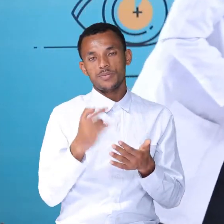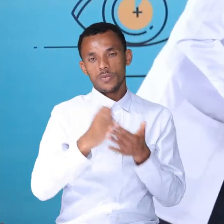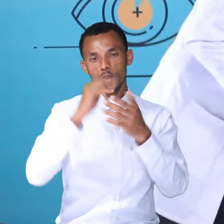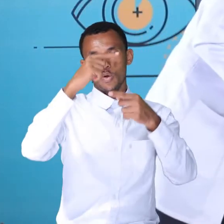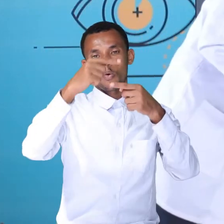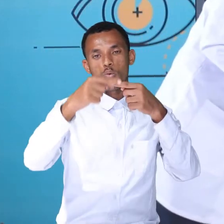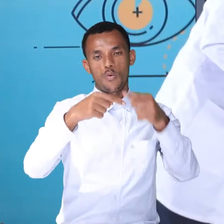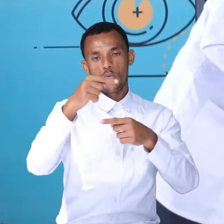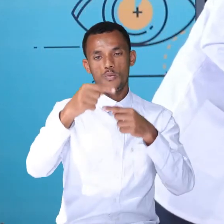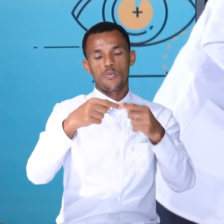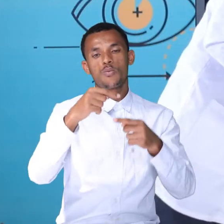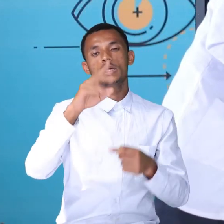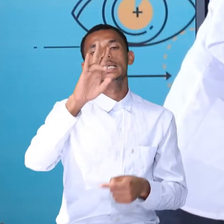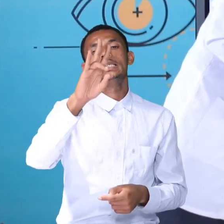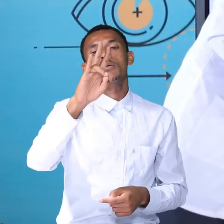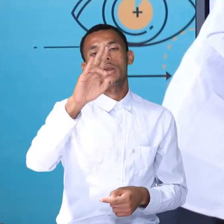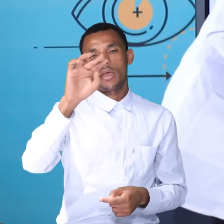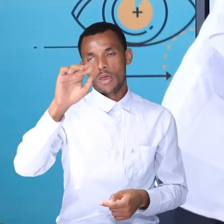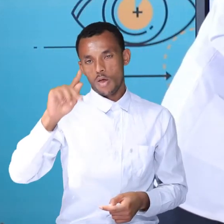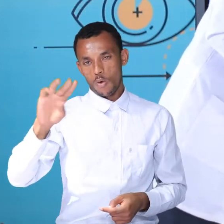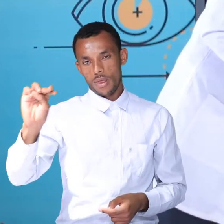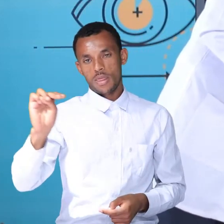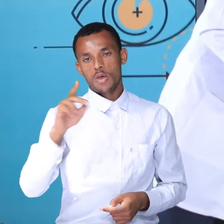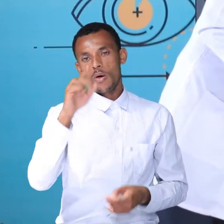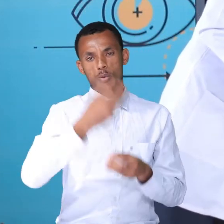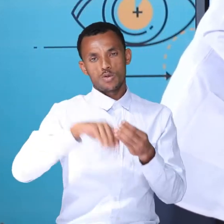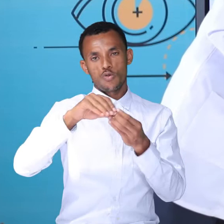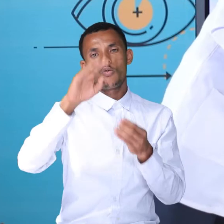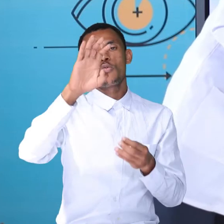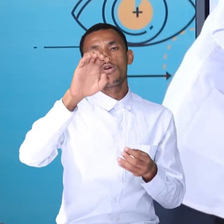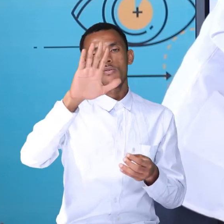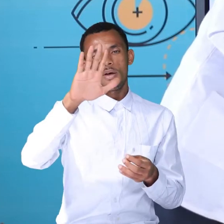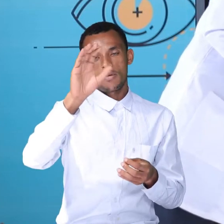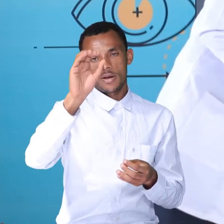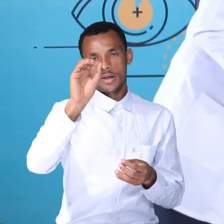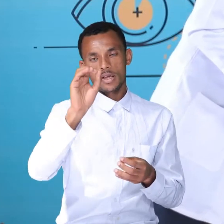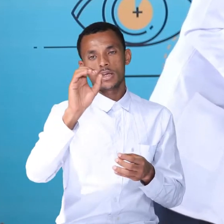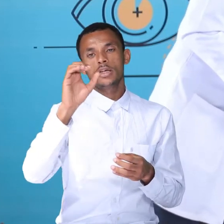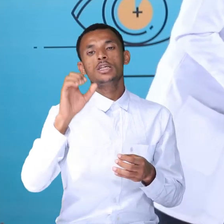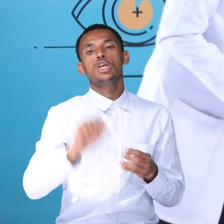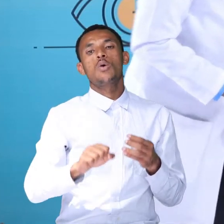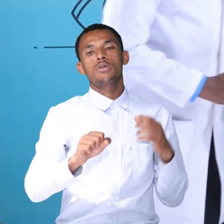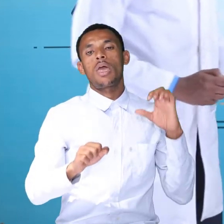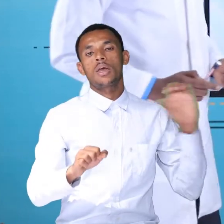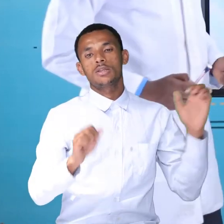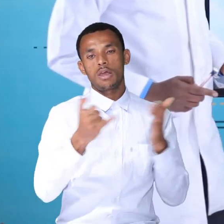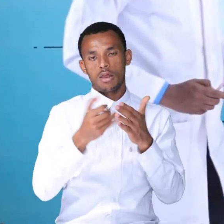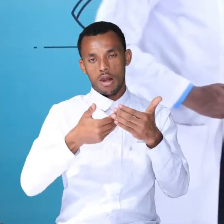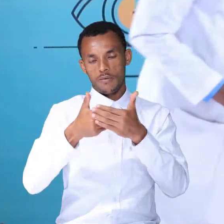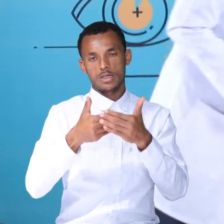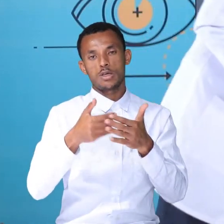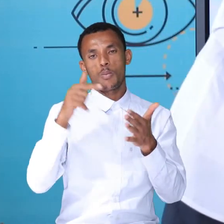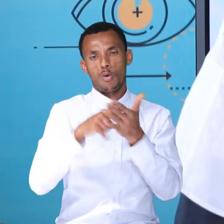going 7 kilometers. We have also 45 degrees to southeast. It arrives at point